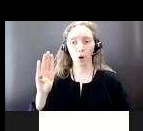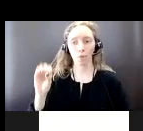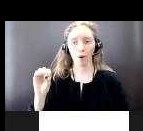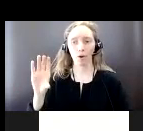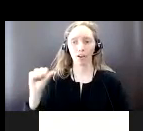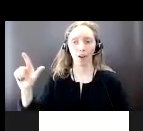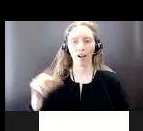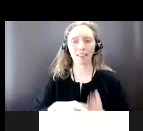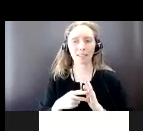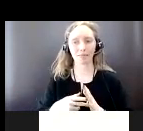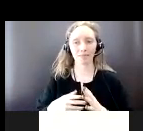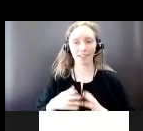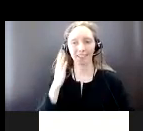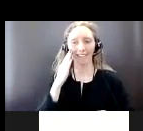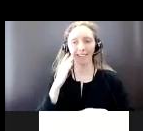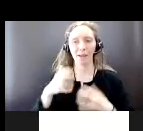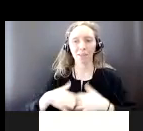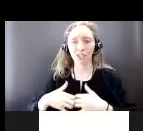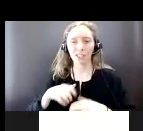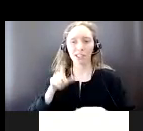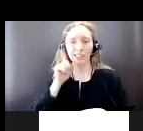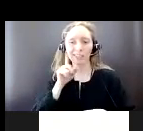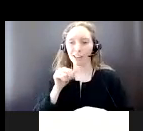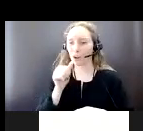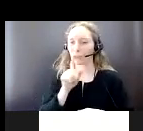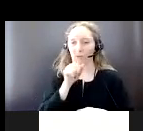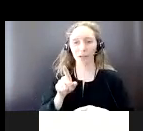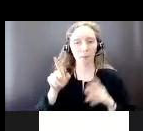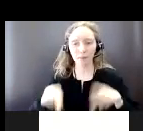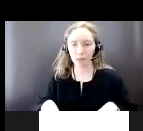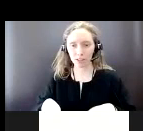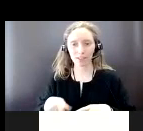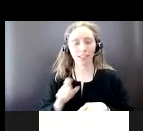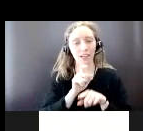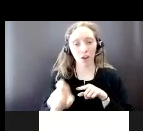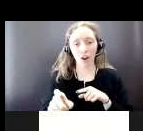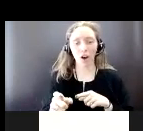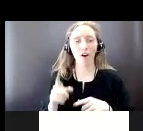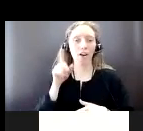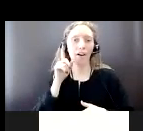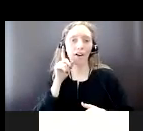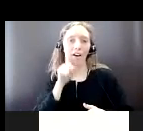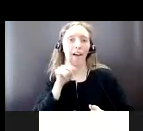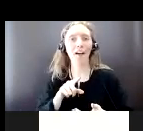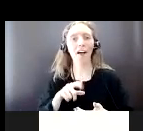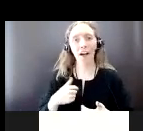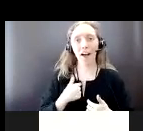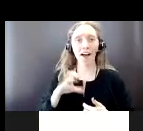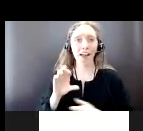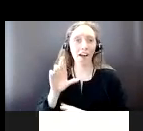the CRA phone call, or more recently where they claim to be Service Canada or Canada Border Services